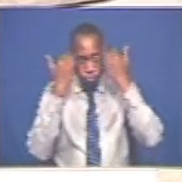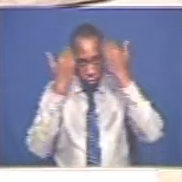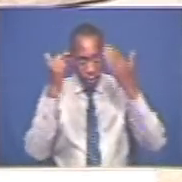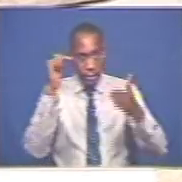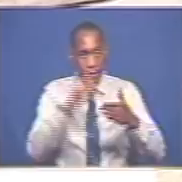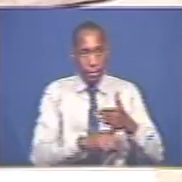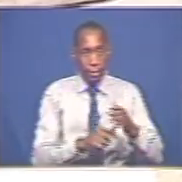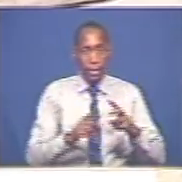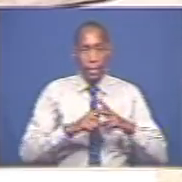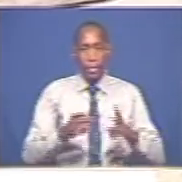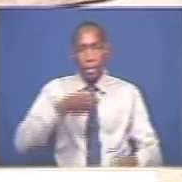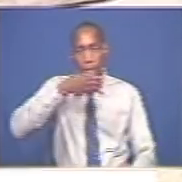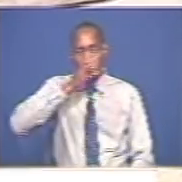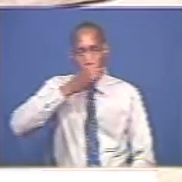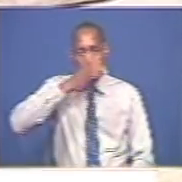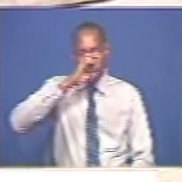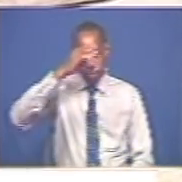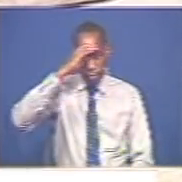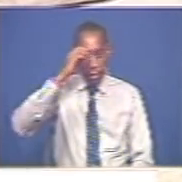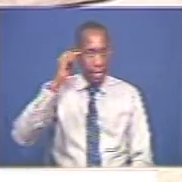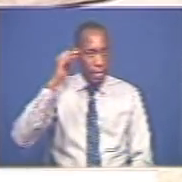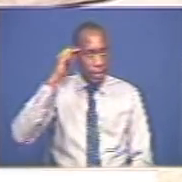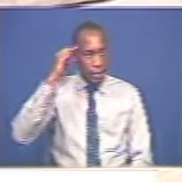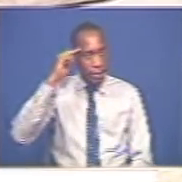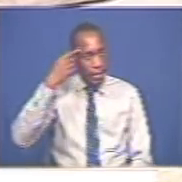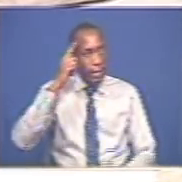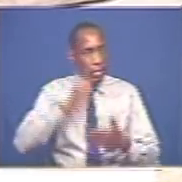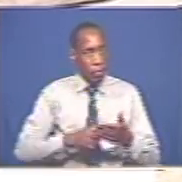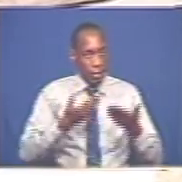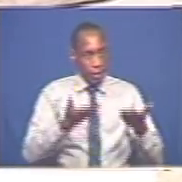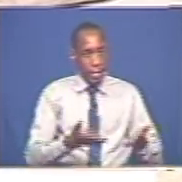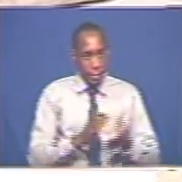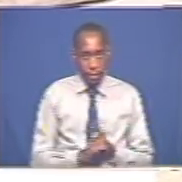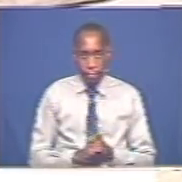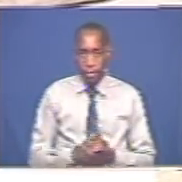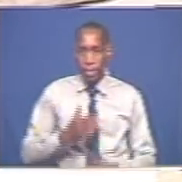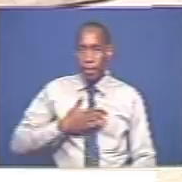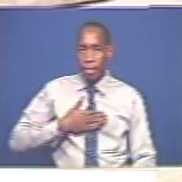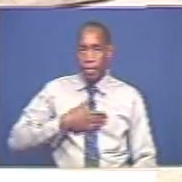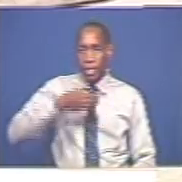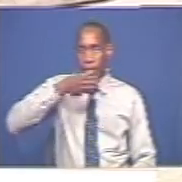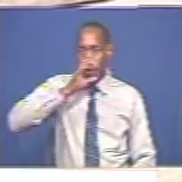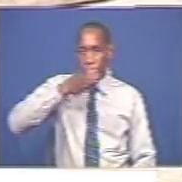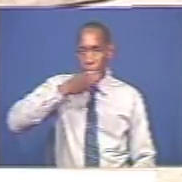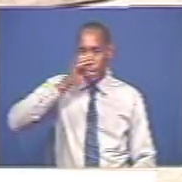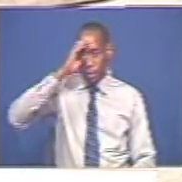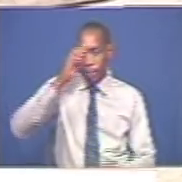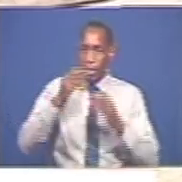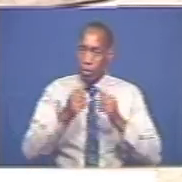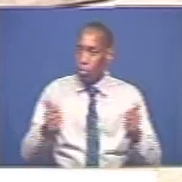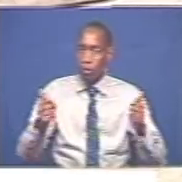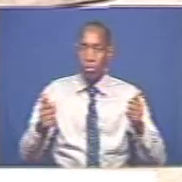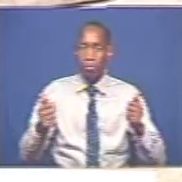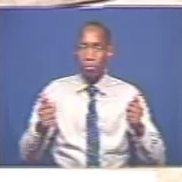into alcoholism. Mm-hmm. What is going through your mind at this point? For me, alcoholism was like the way out. It was the only time I